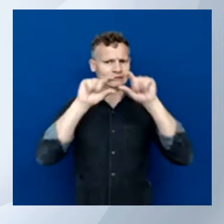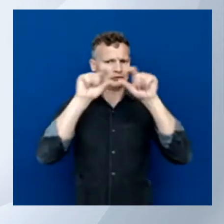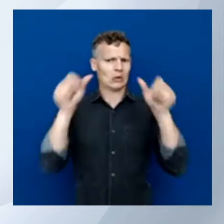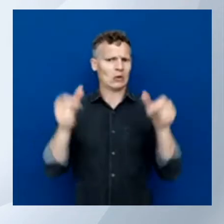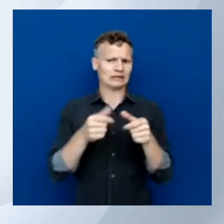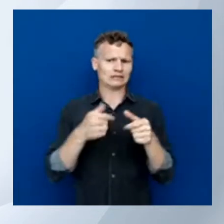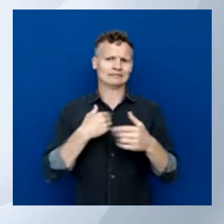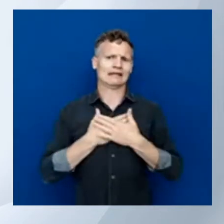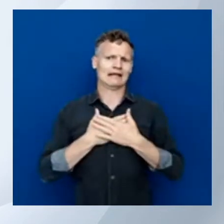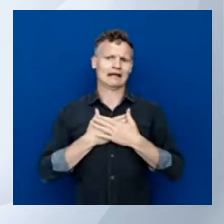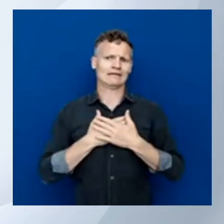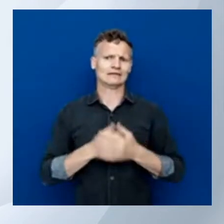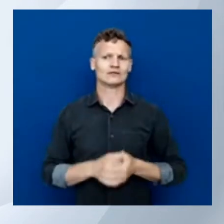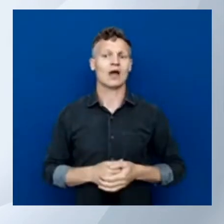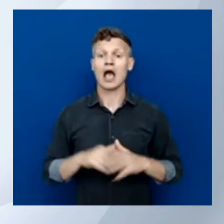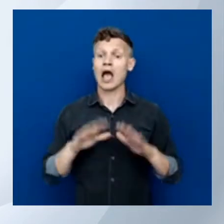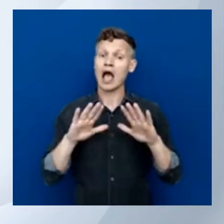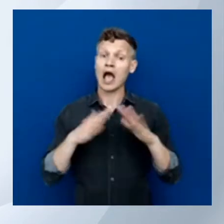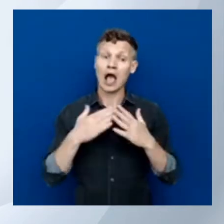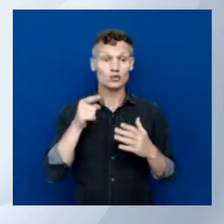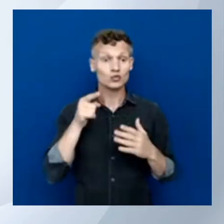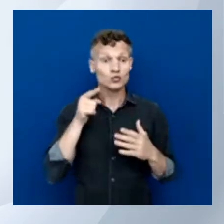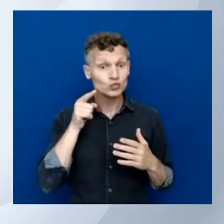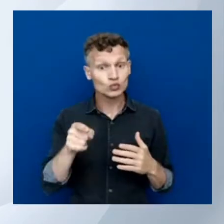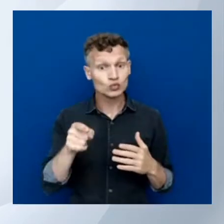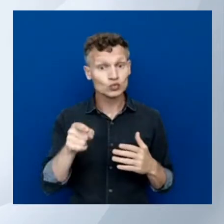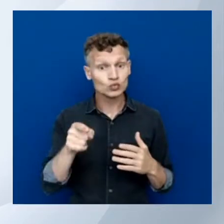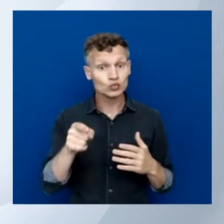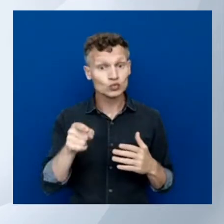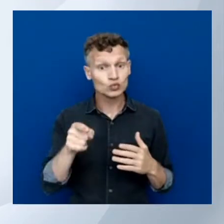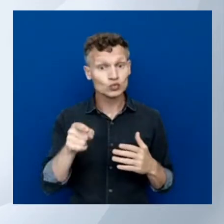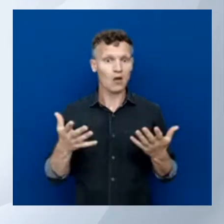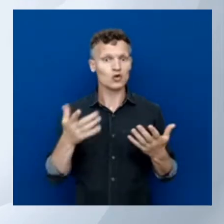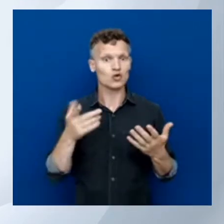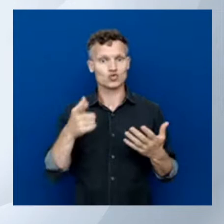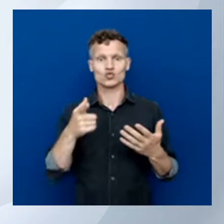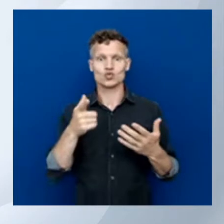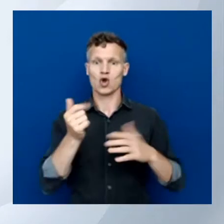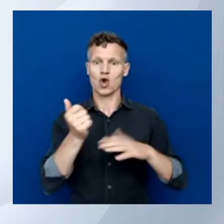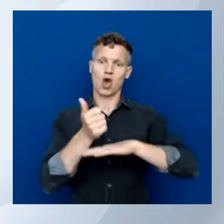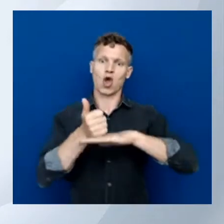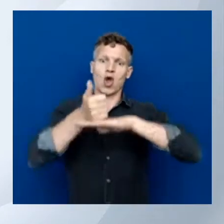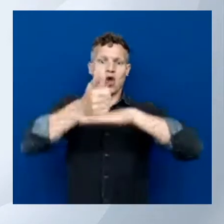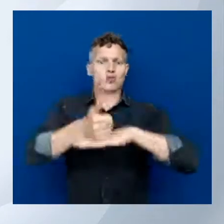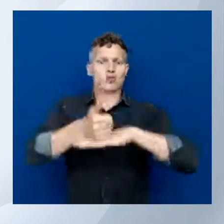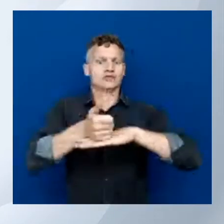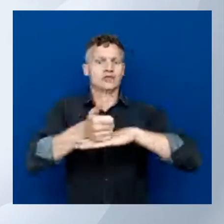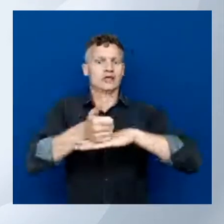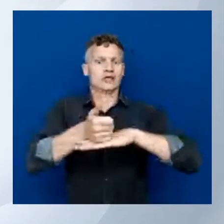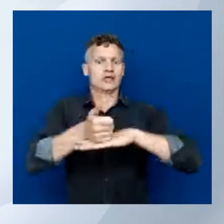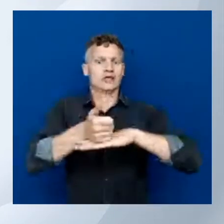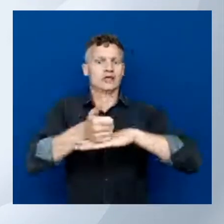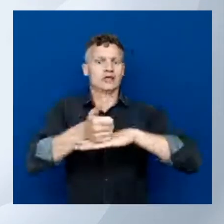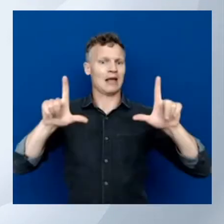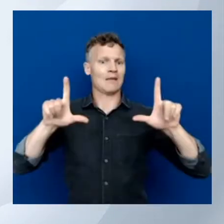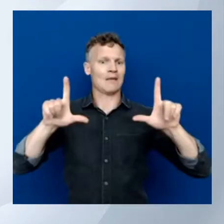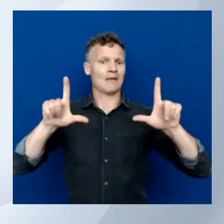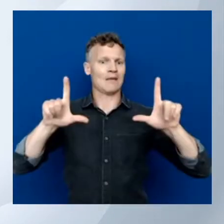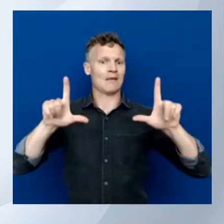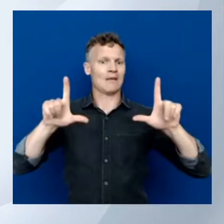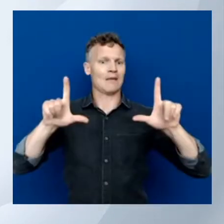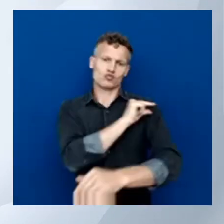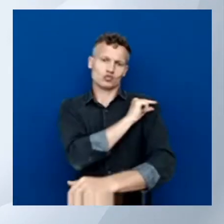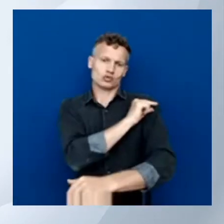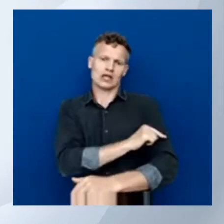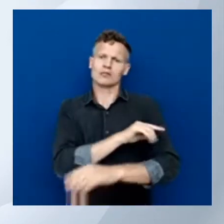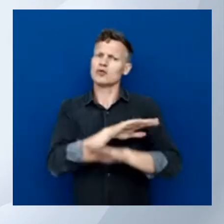hosting setup more resilient. You don't have to be working on a truly global scale for this talk to be